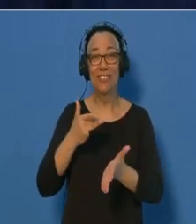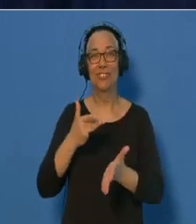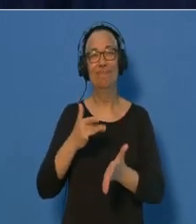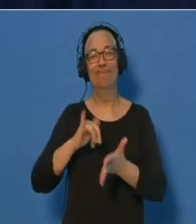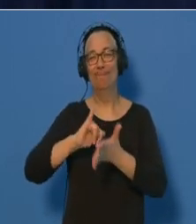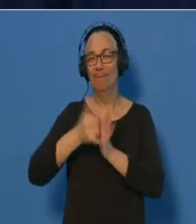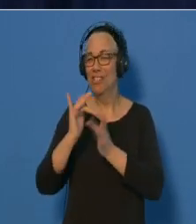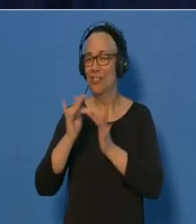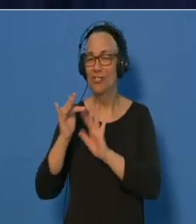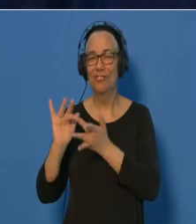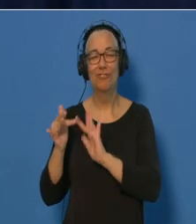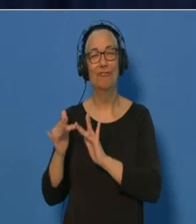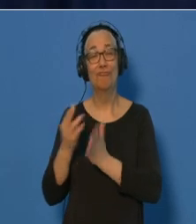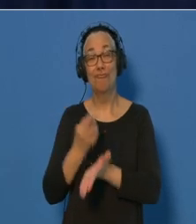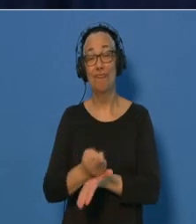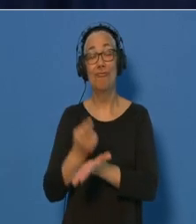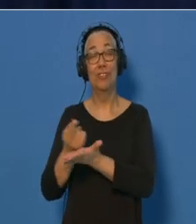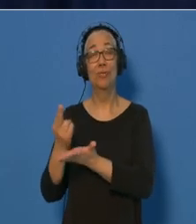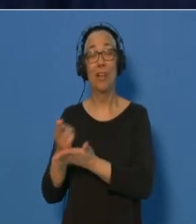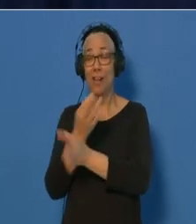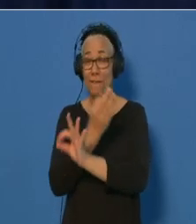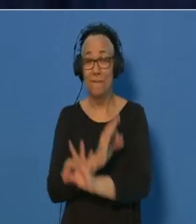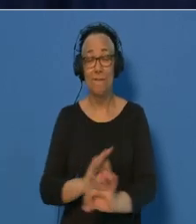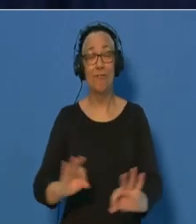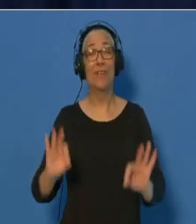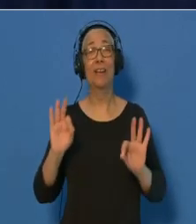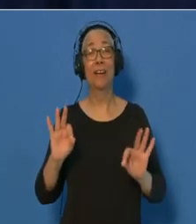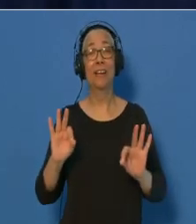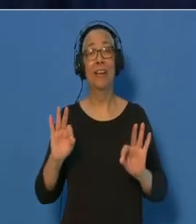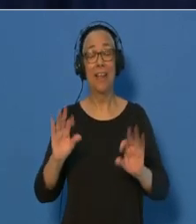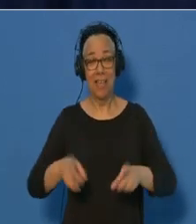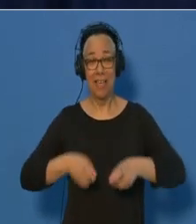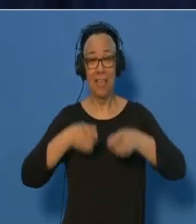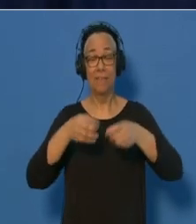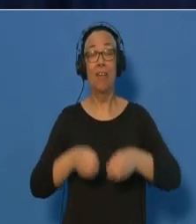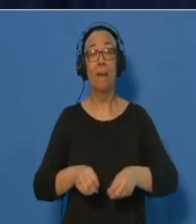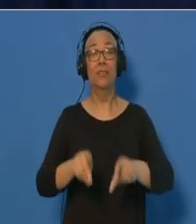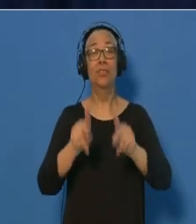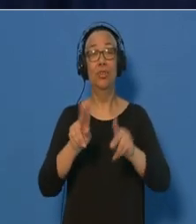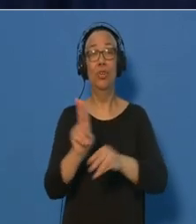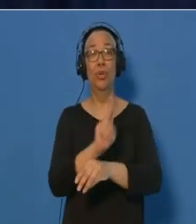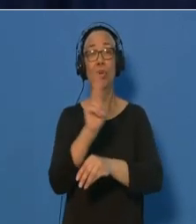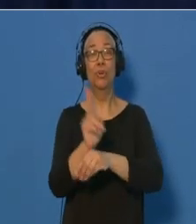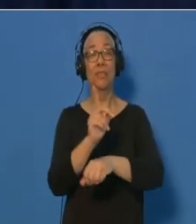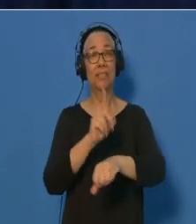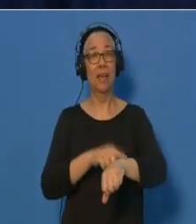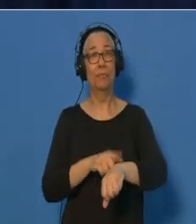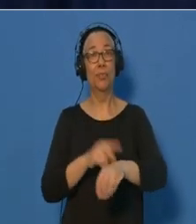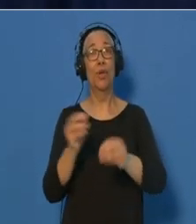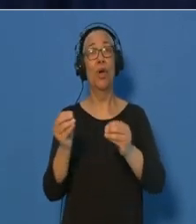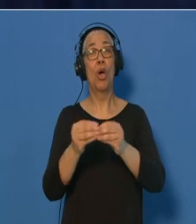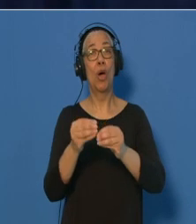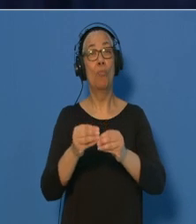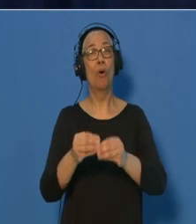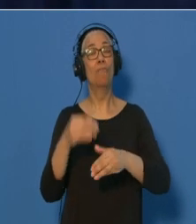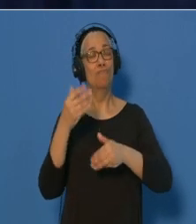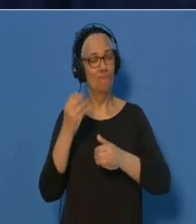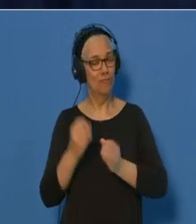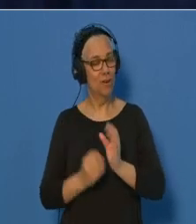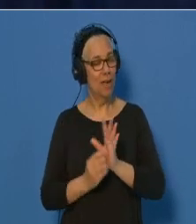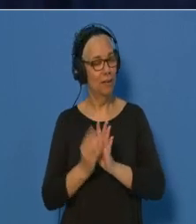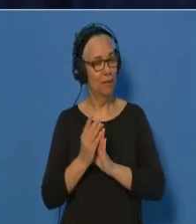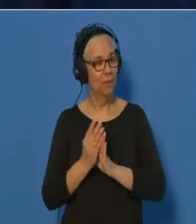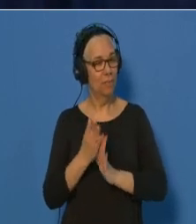online resources which are offered free of charge and give you the opportunity to use this time in a more productive fashion.